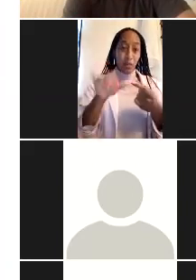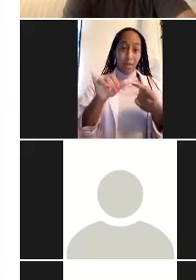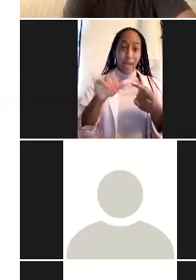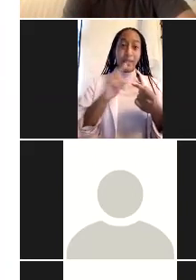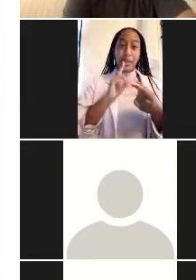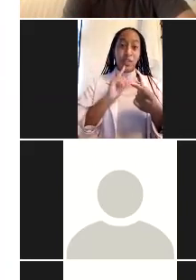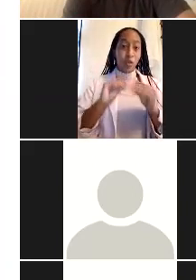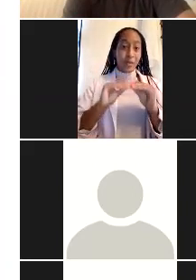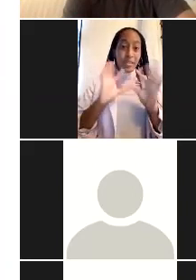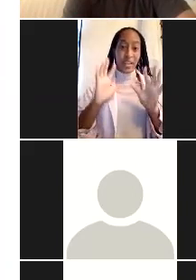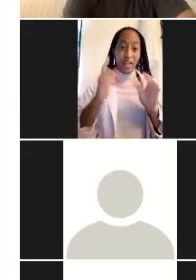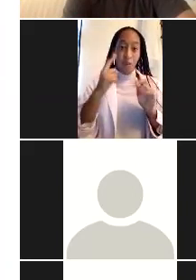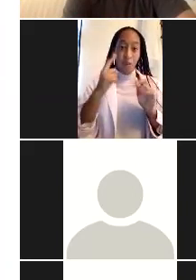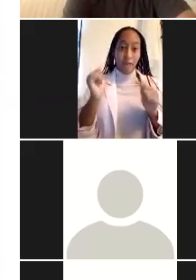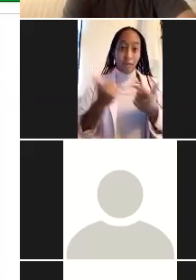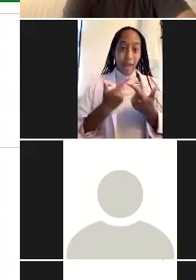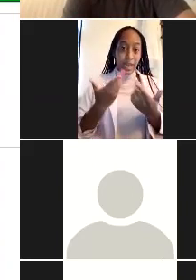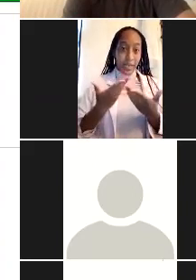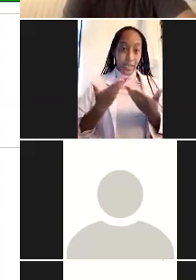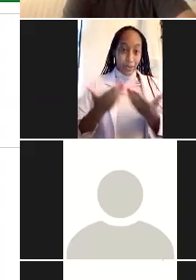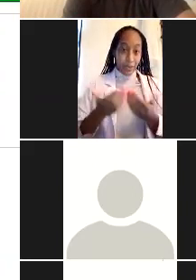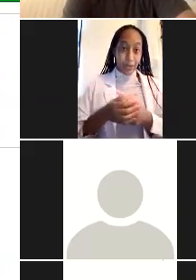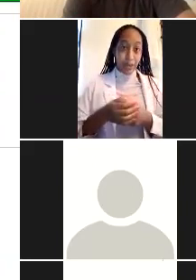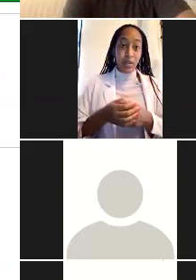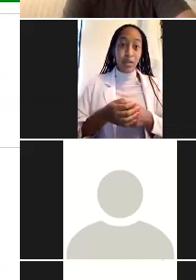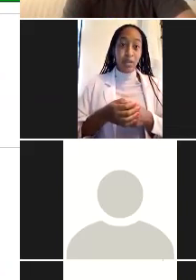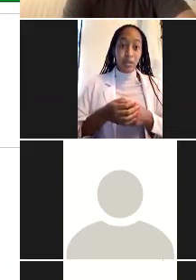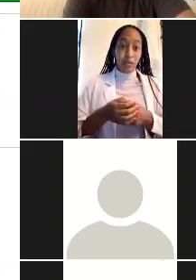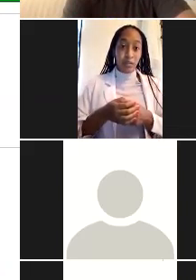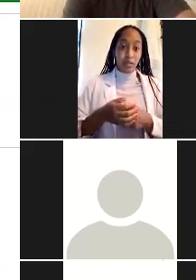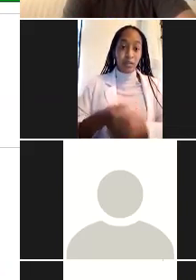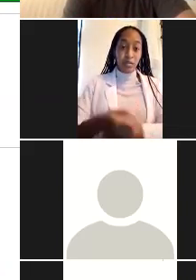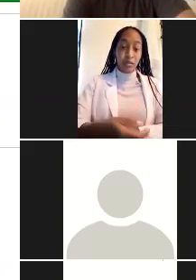thorough. Just making sure nobody's